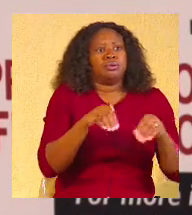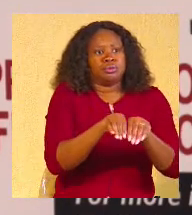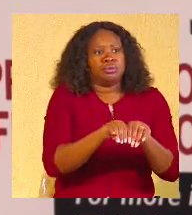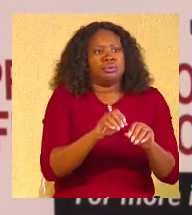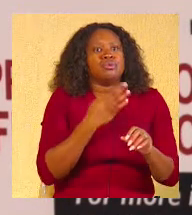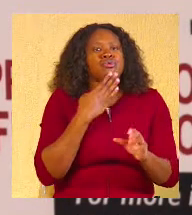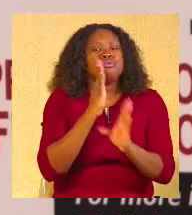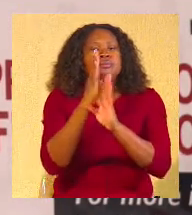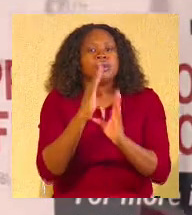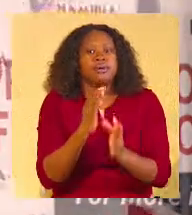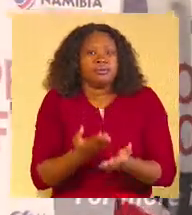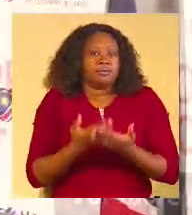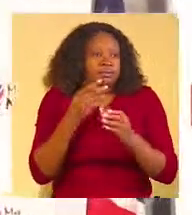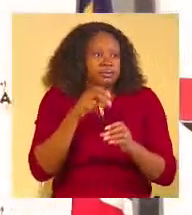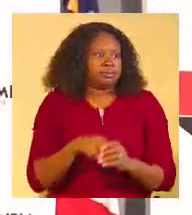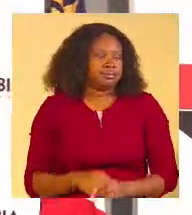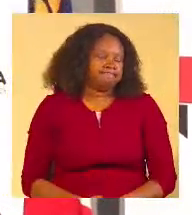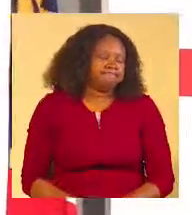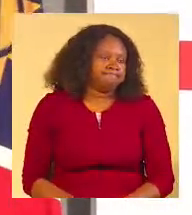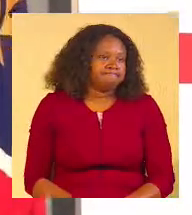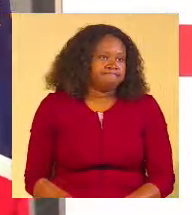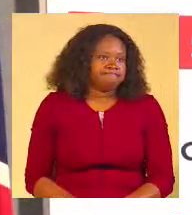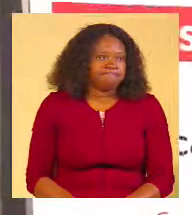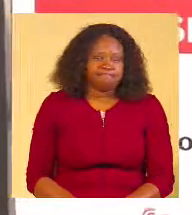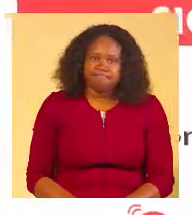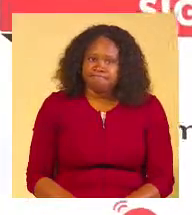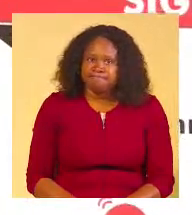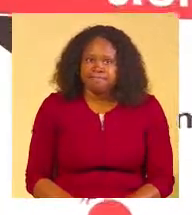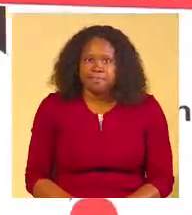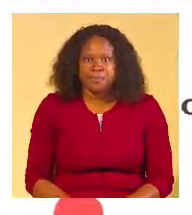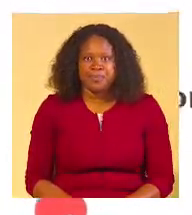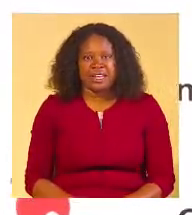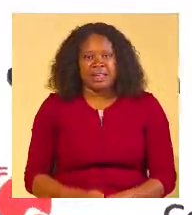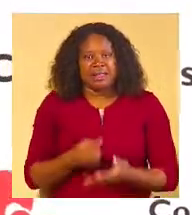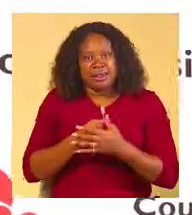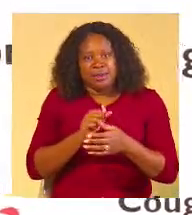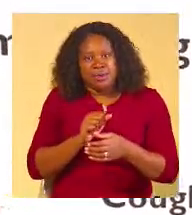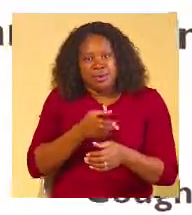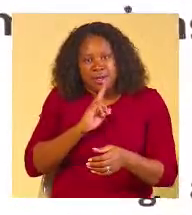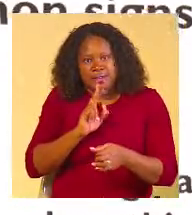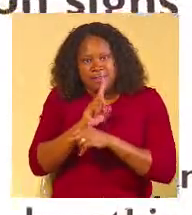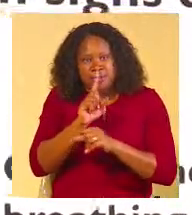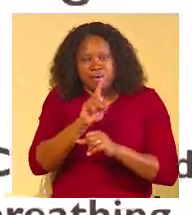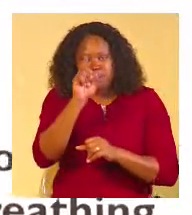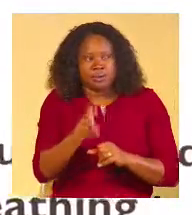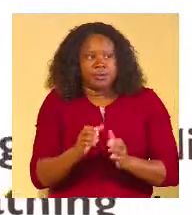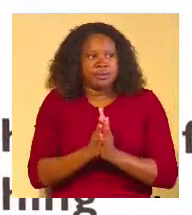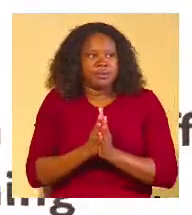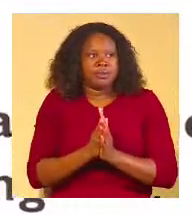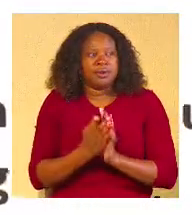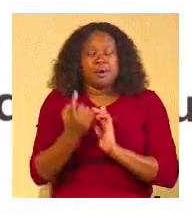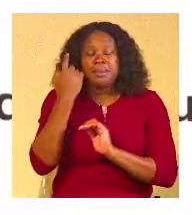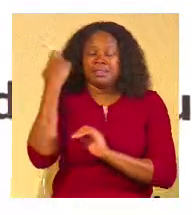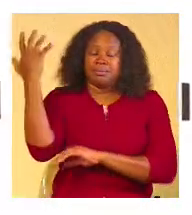involved? Maybe just to attempt to answer the first question, the minister in her address